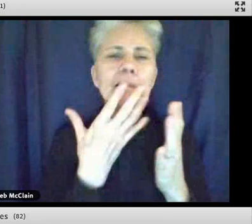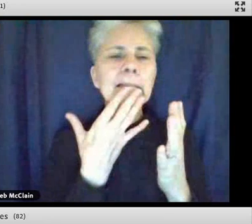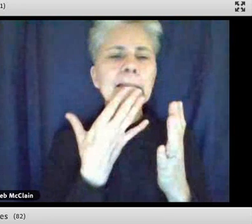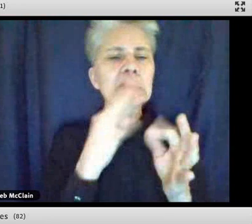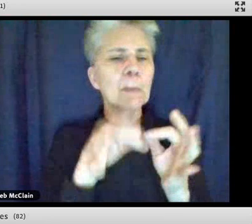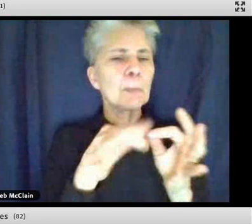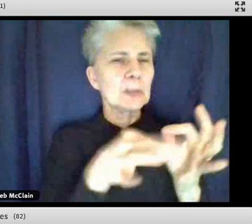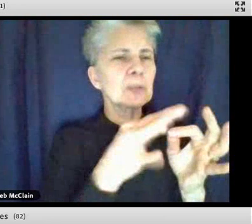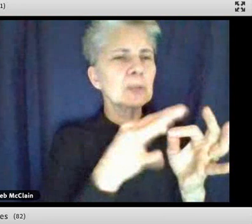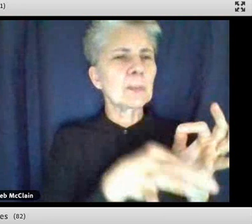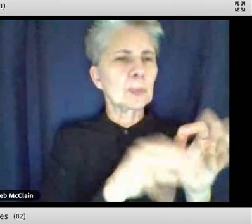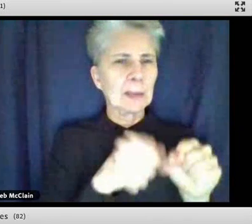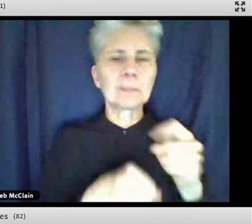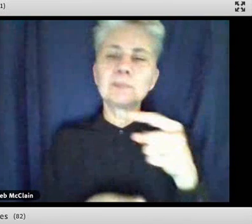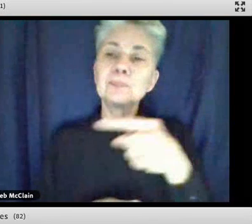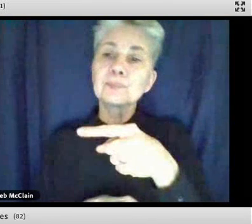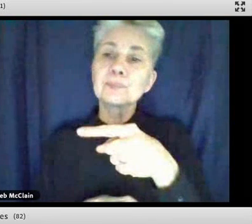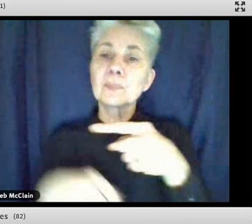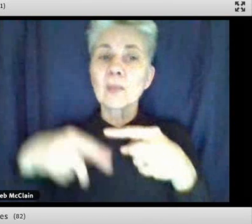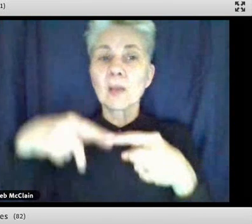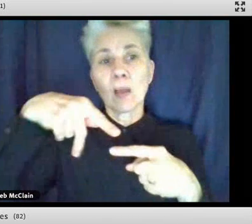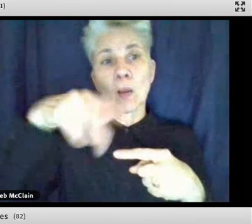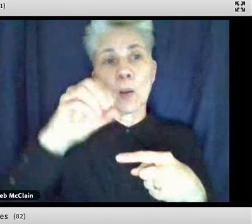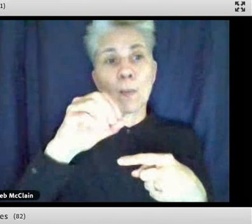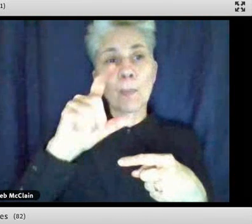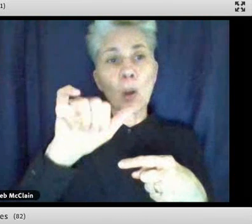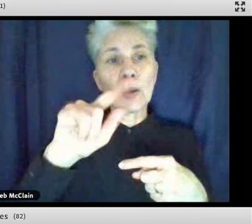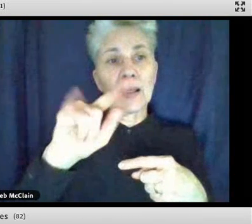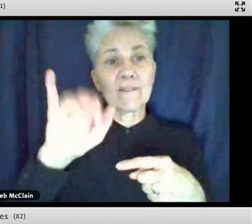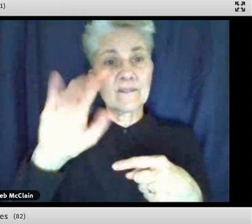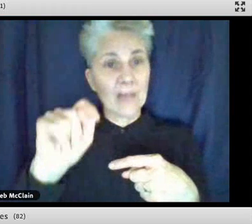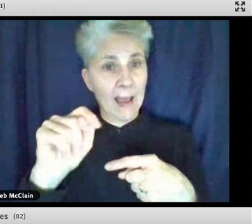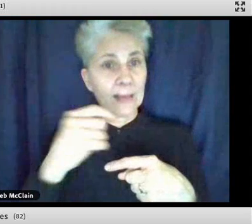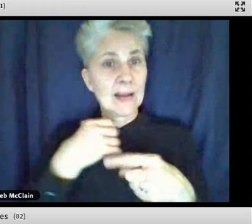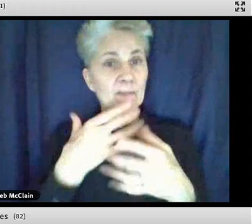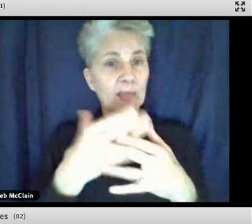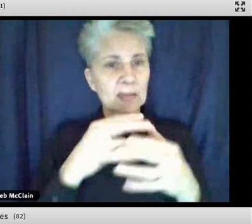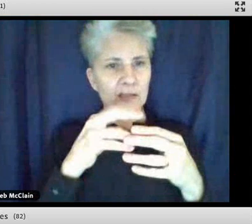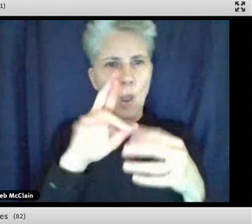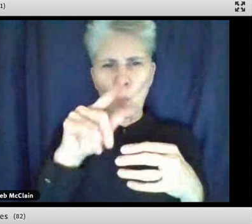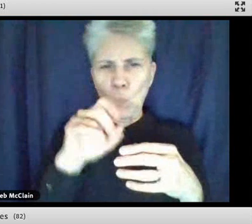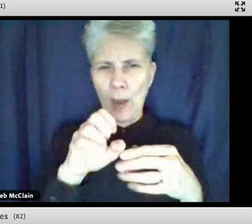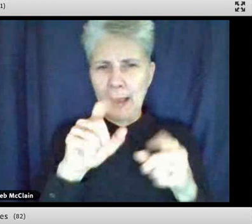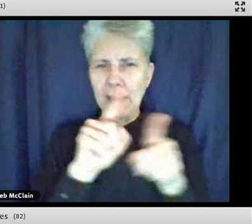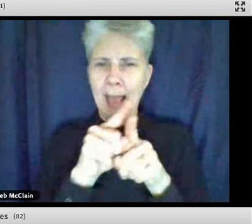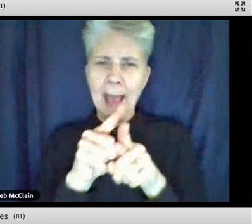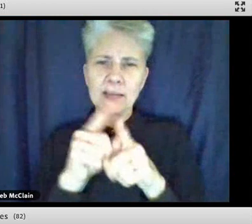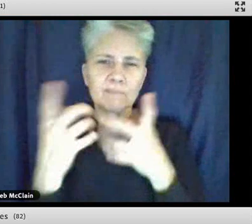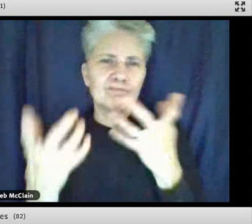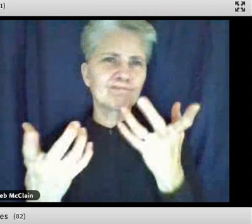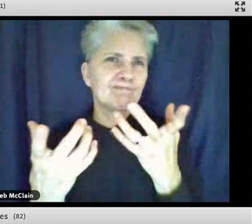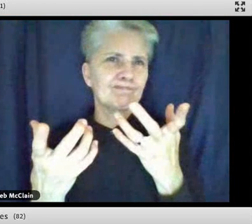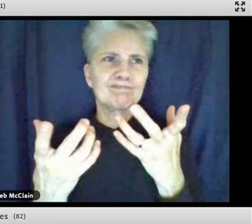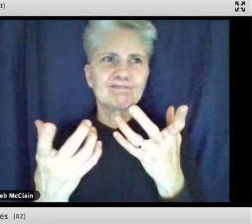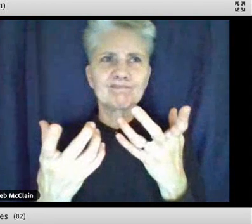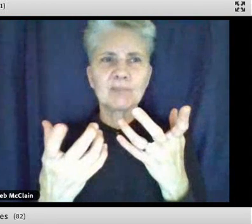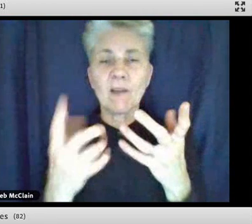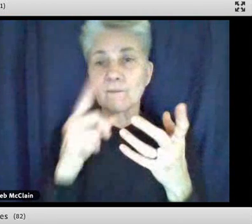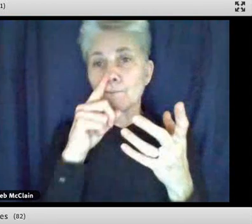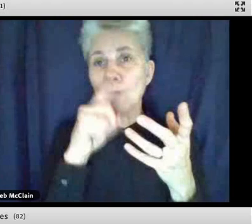simple. PolitiFact, they've got some different things they rate as, uh,